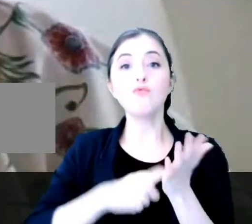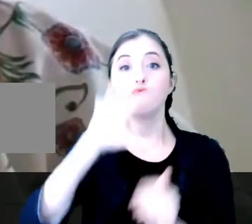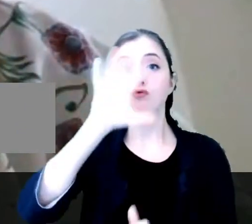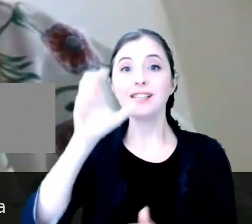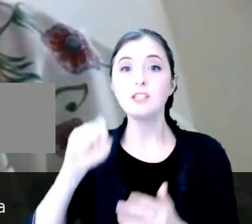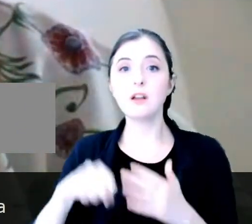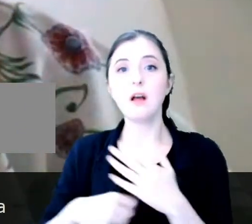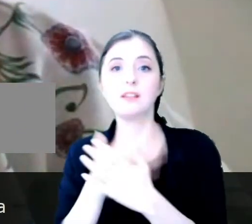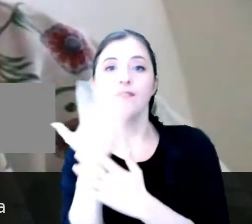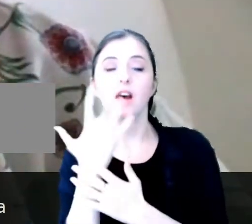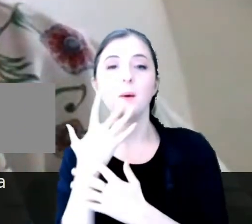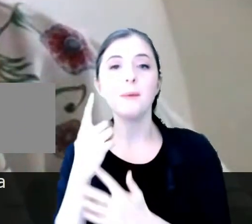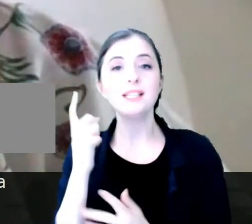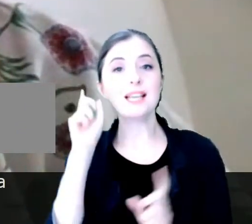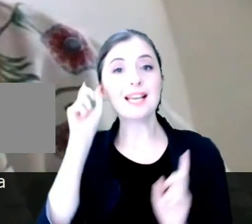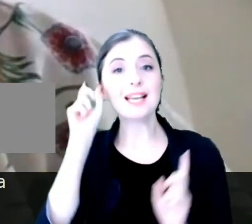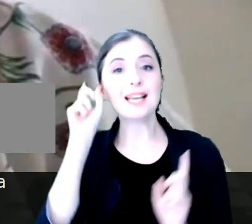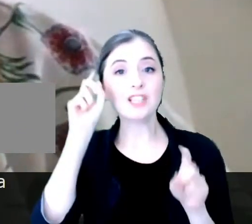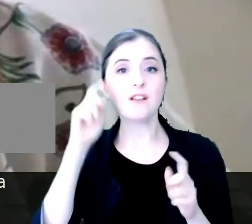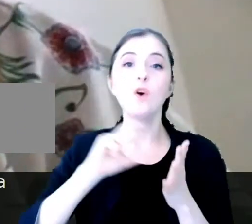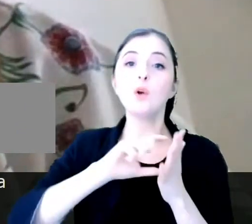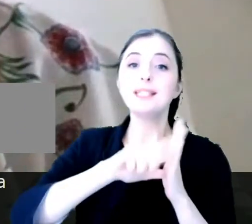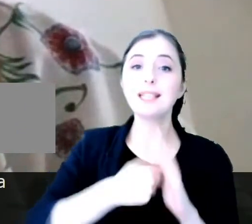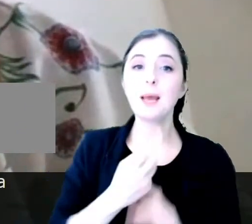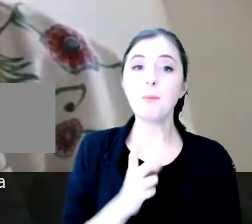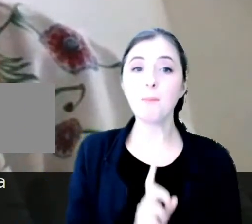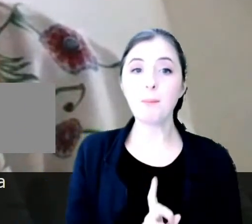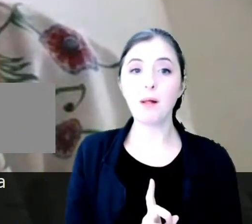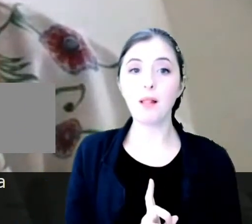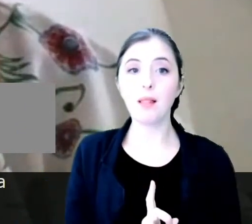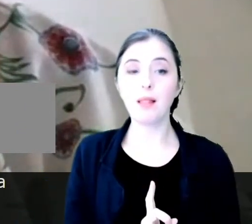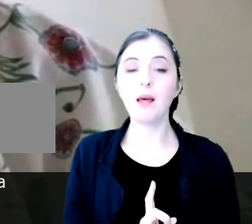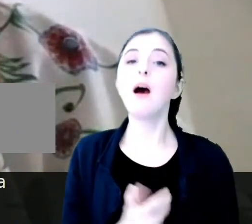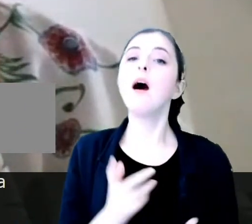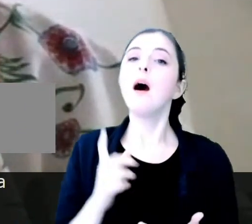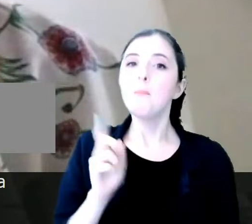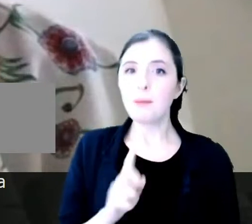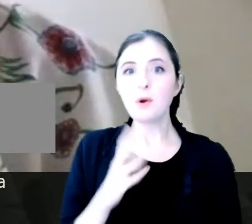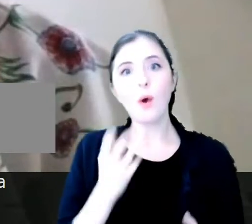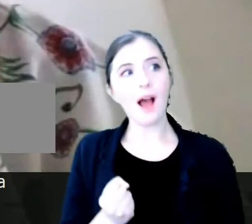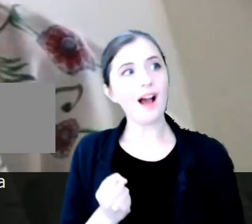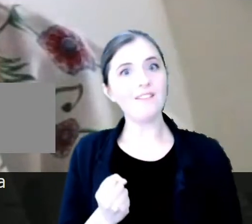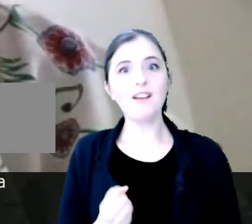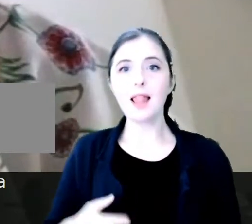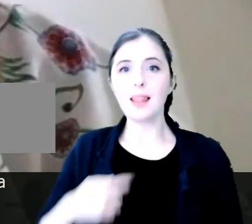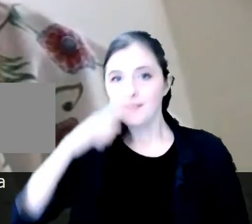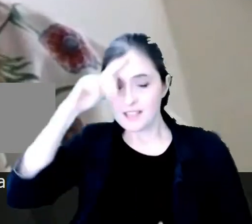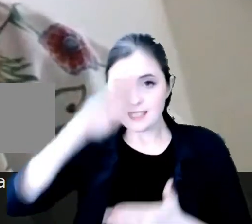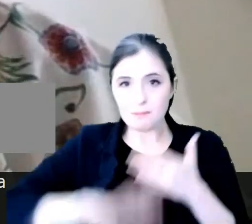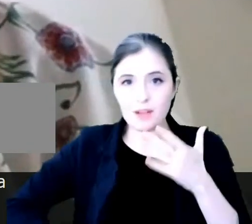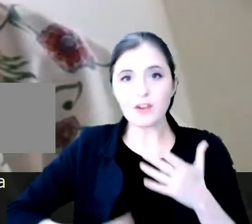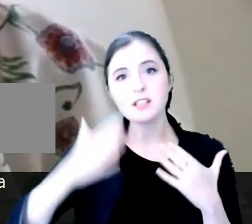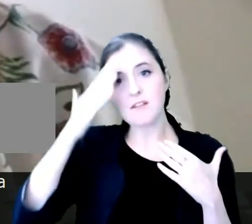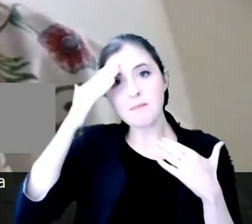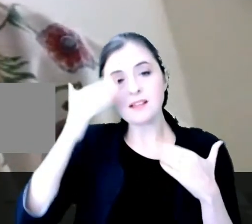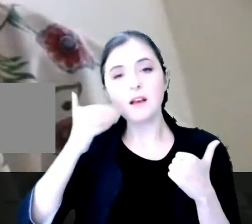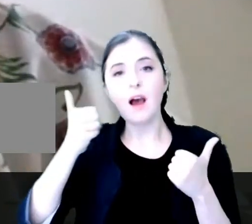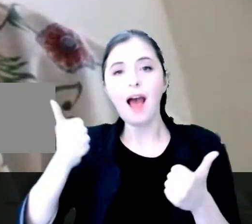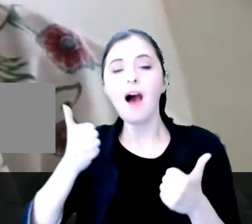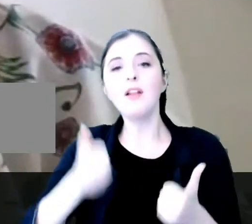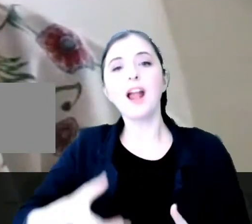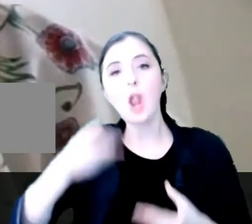initiative for disabled people, people with lived experience of mental health and learning disabilities, and